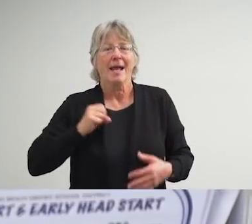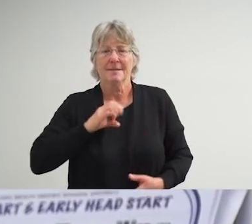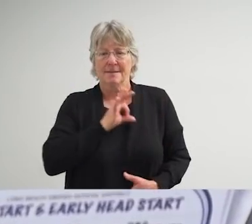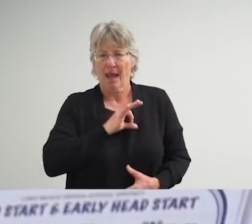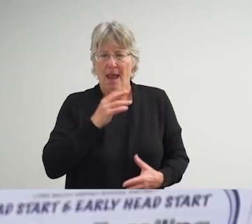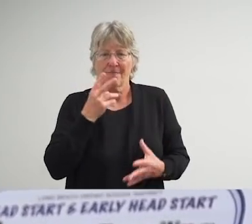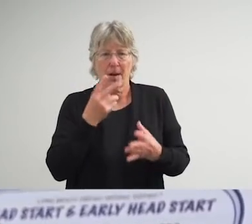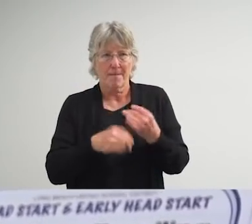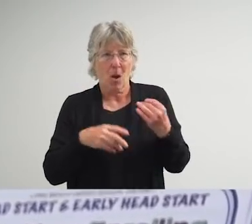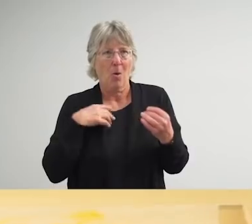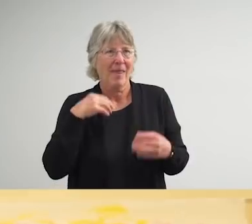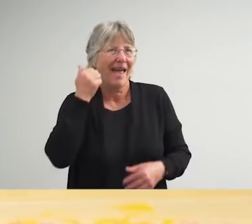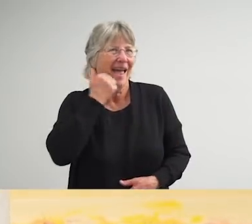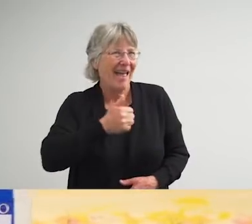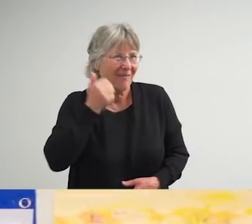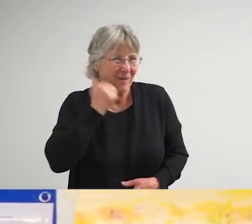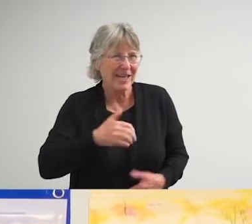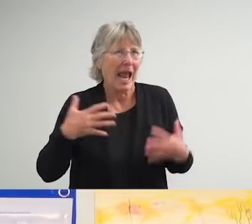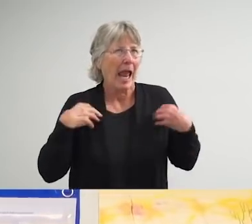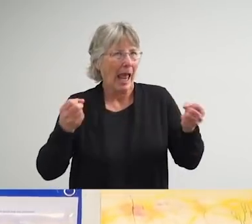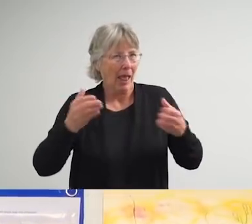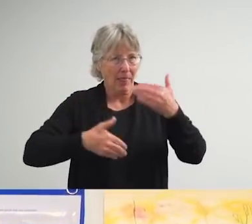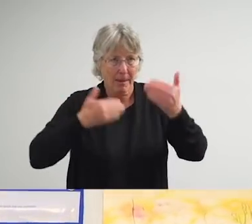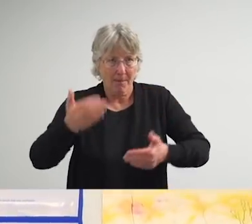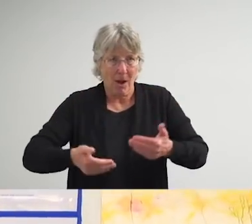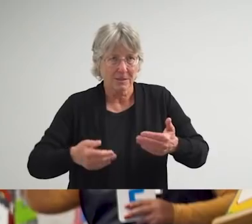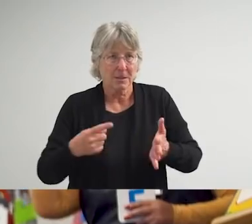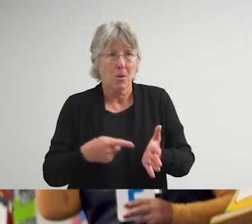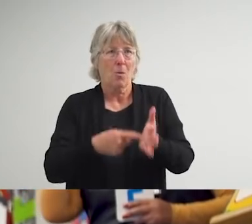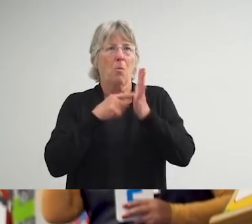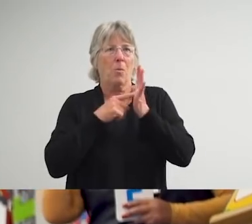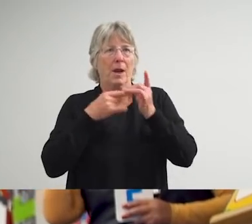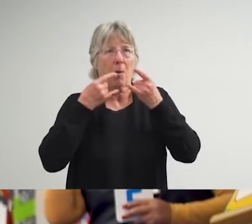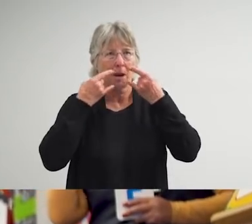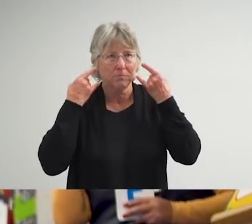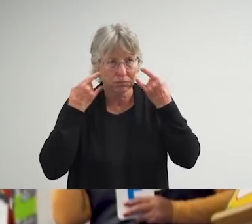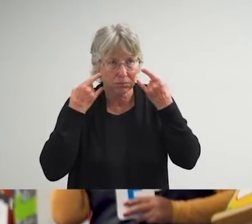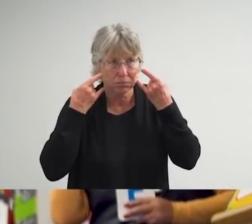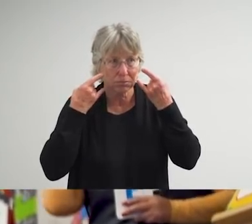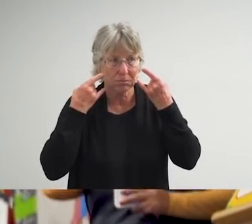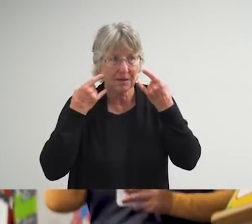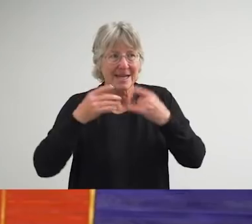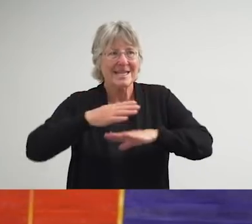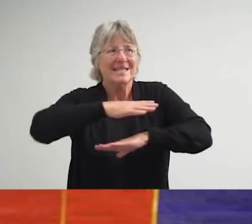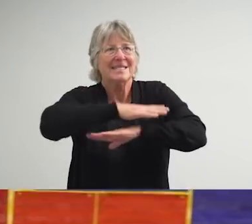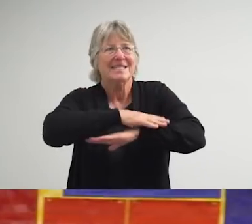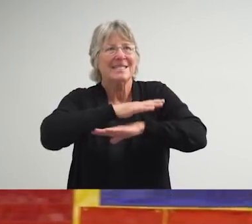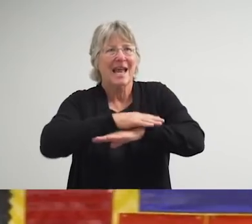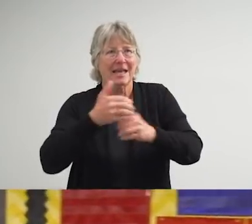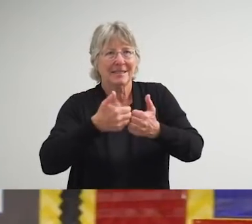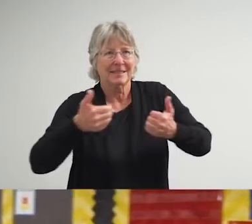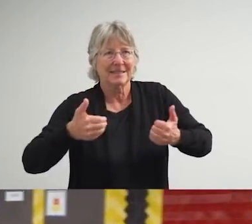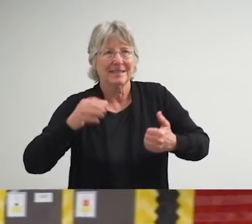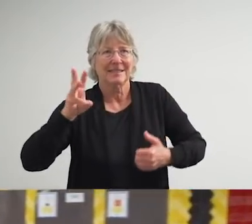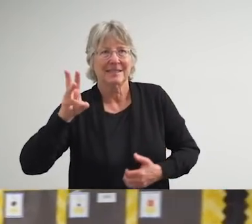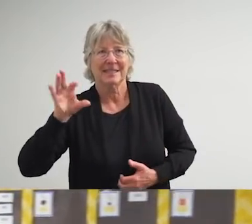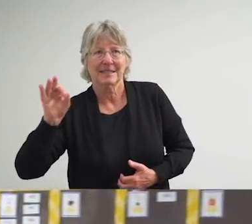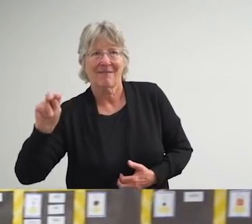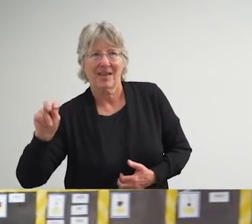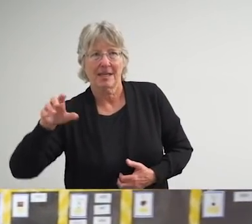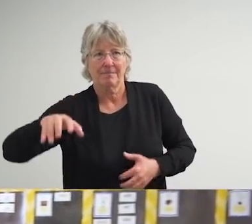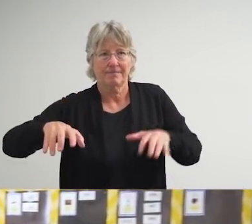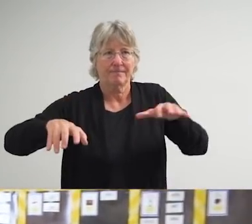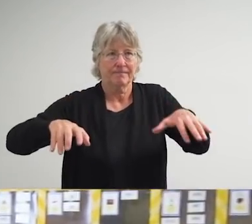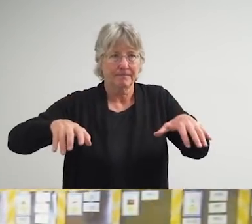screening process. Students will be required to wear a face covering. Students' desks will be 6 feet apart from one